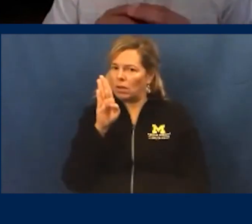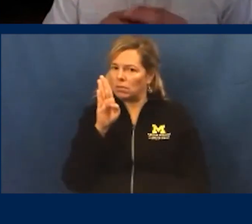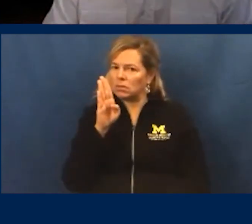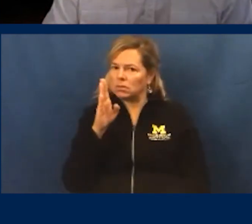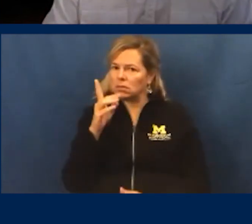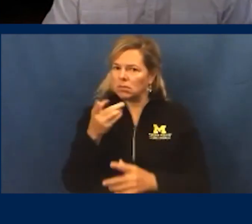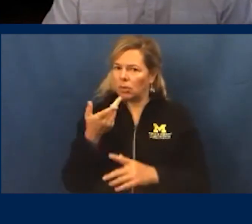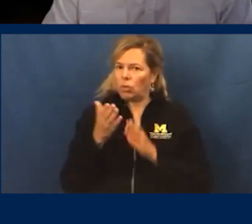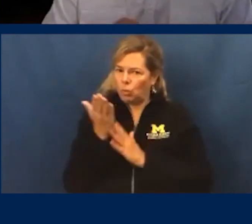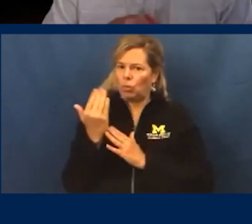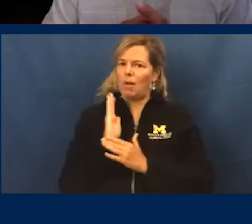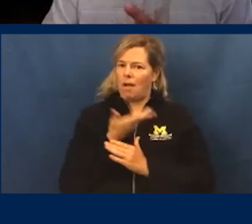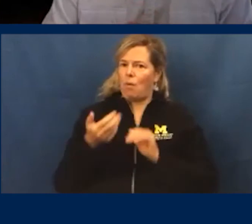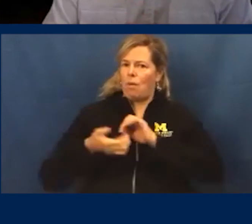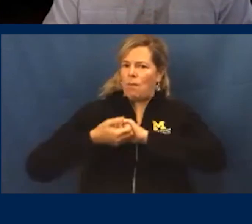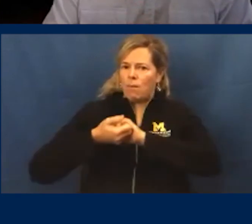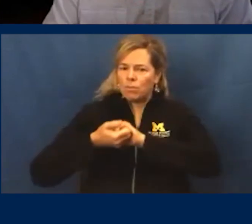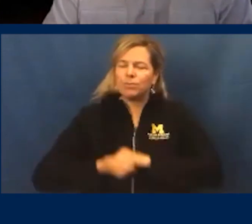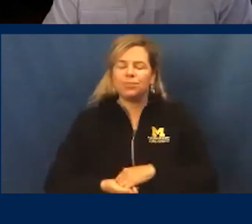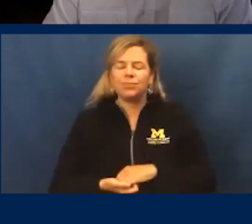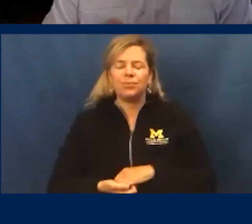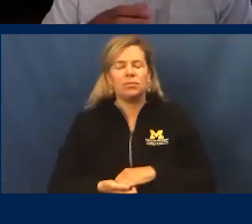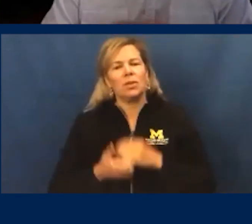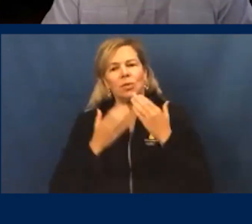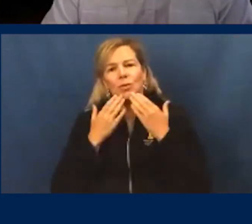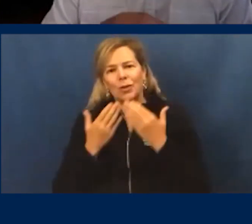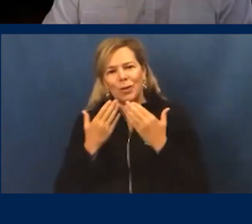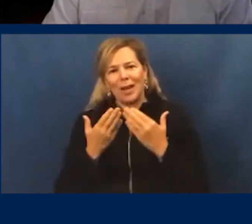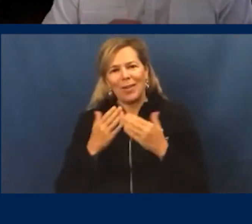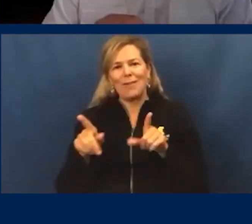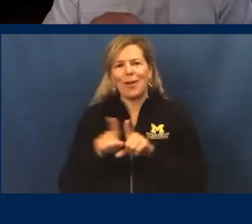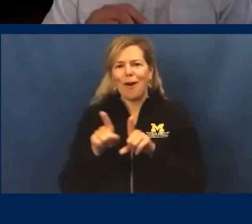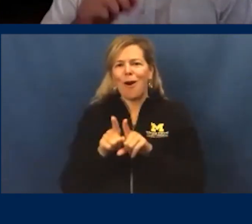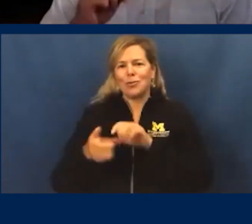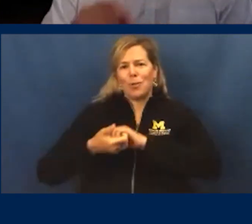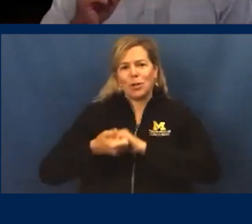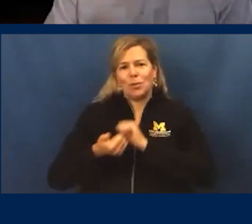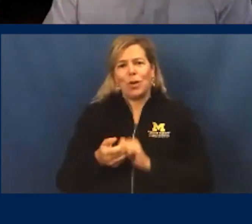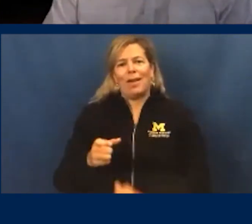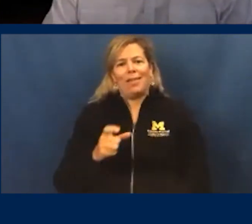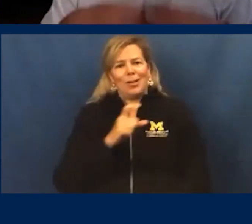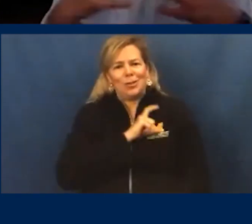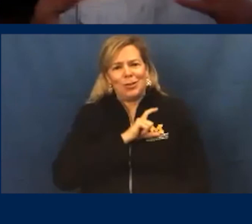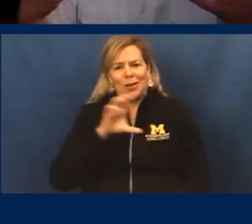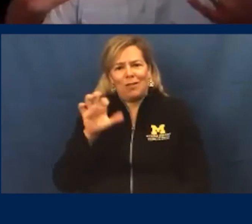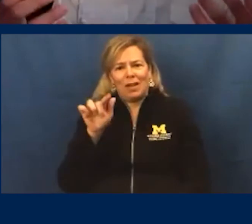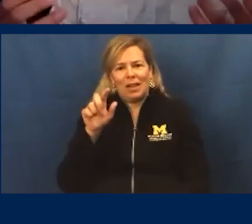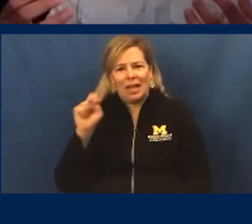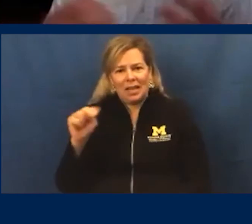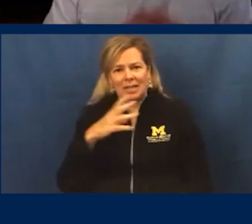for that, as well as the partnership that we had with Sheriff Clayton and Derek Jackson and Friends United to make sure